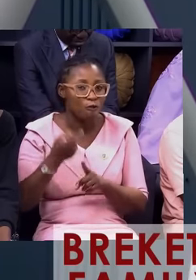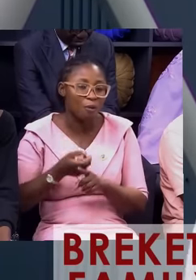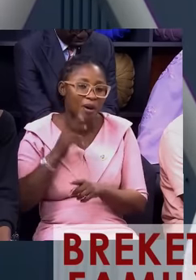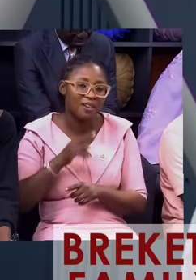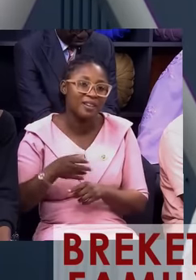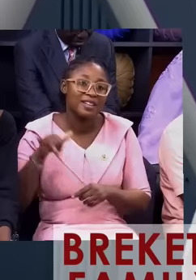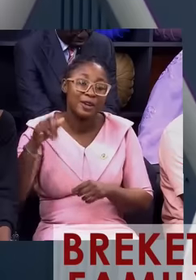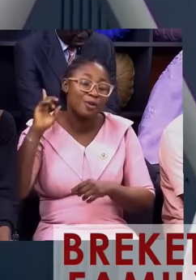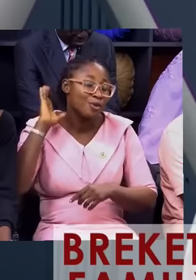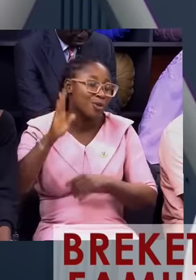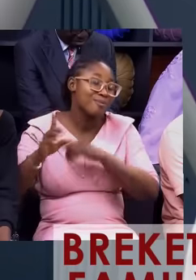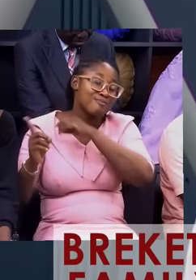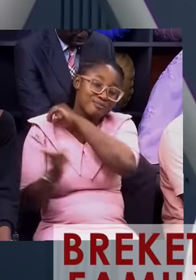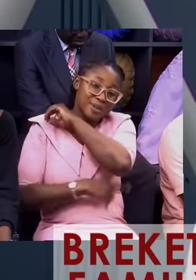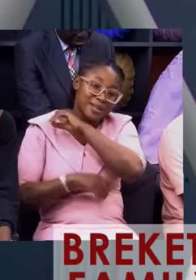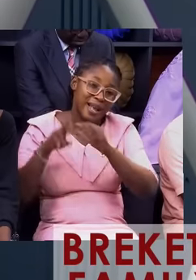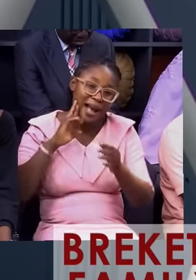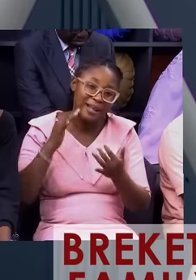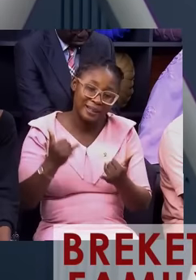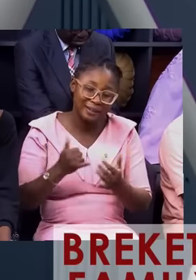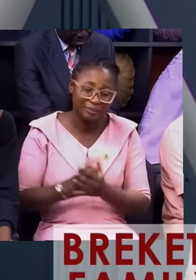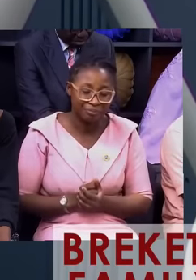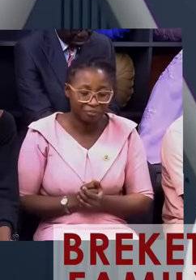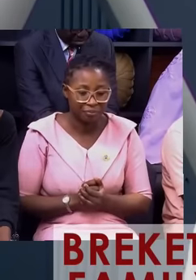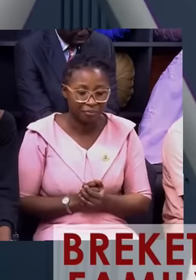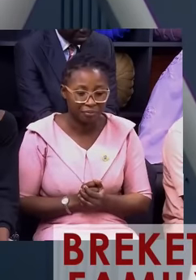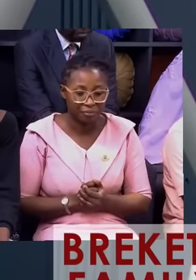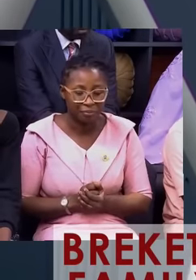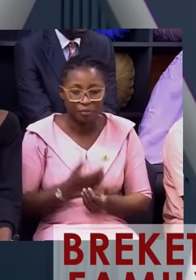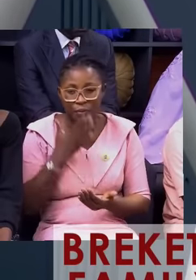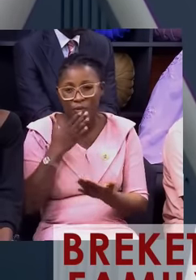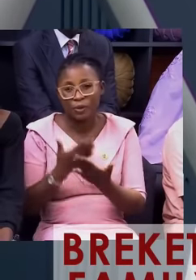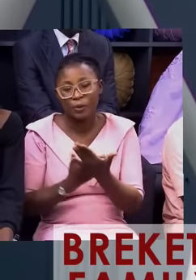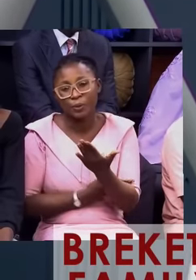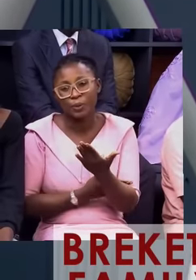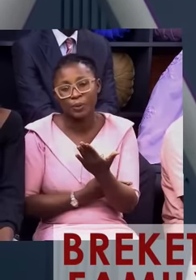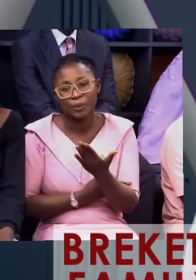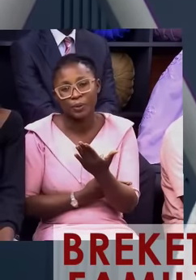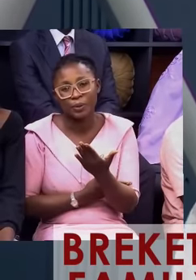now she go collect hello good morning